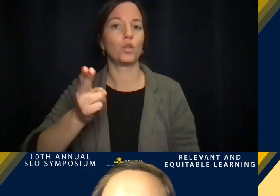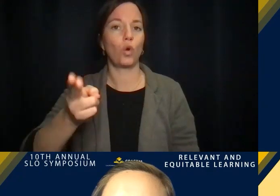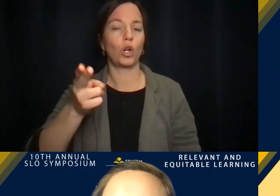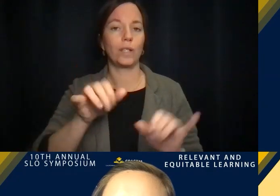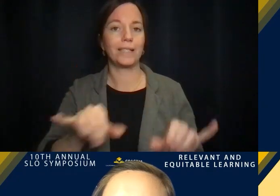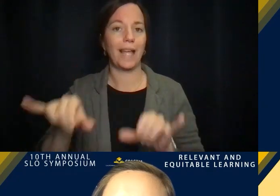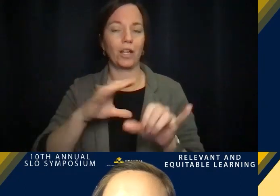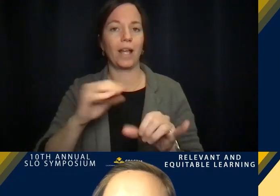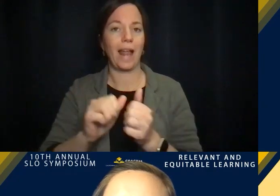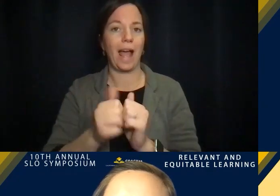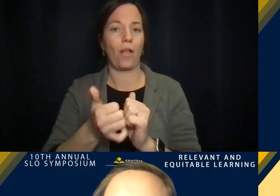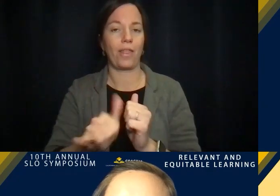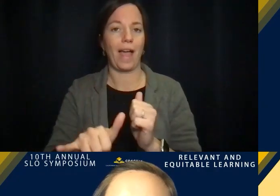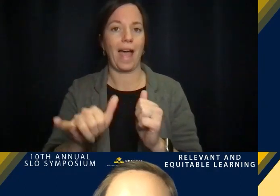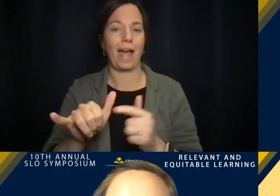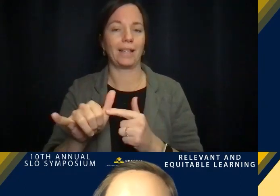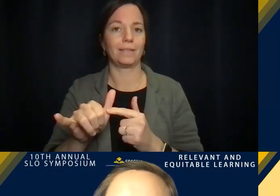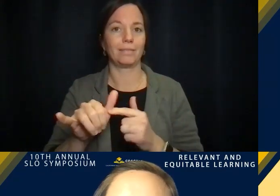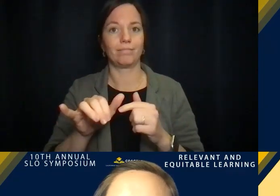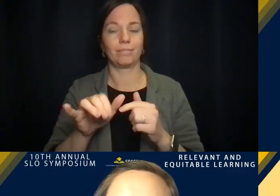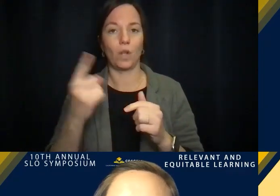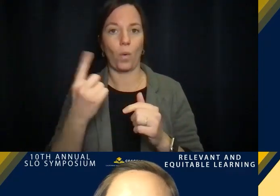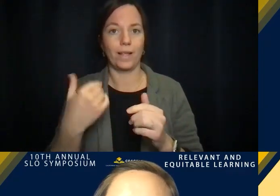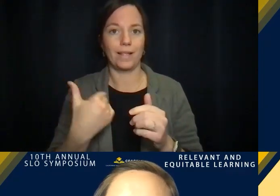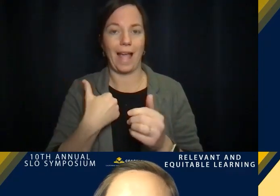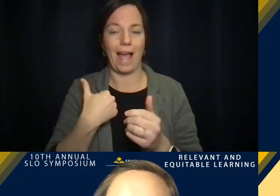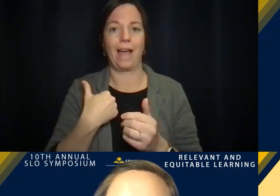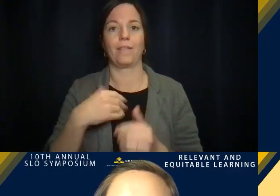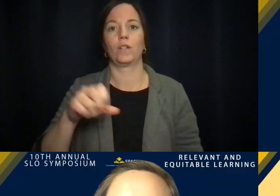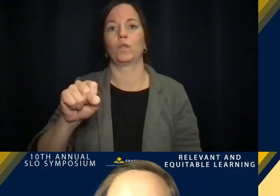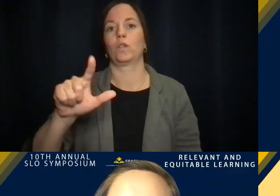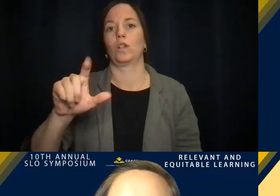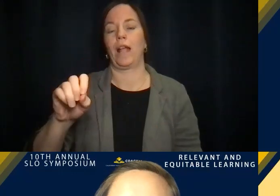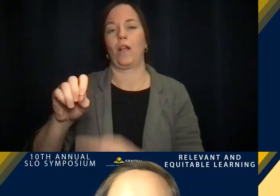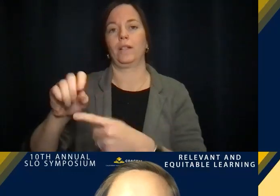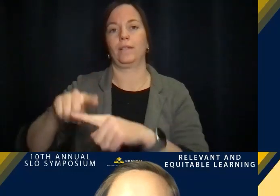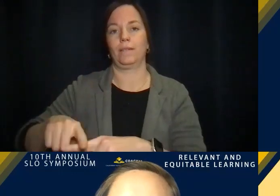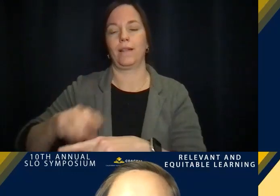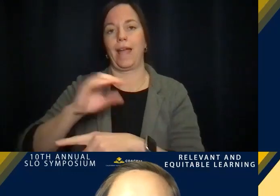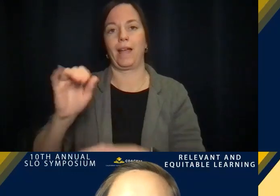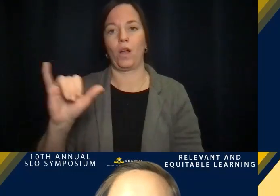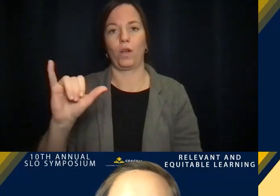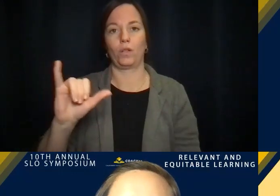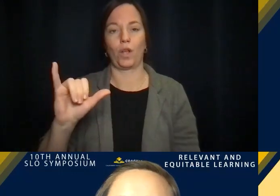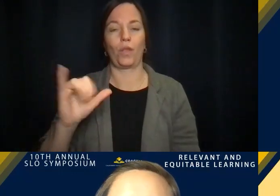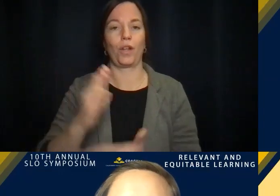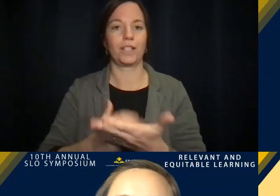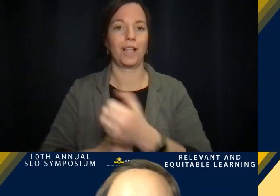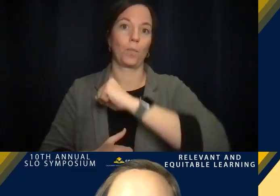and how there's a consistent emphasis on student learning outcomes, but there's also always resistance